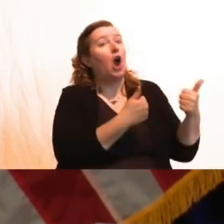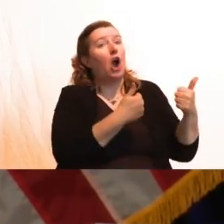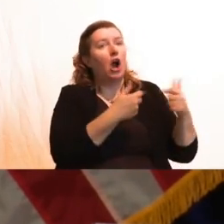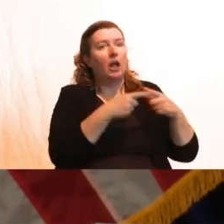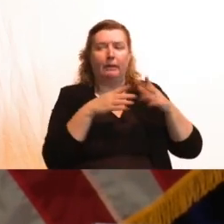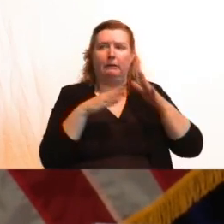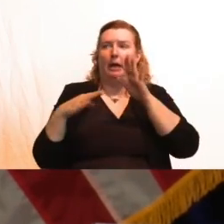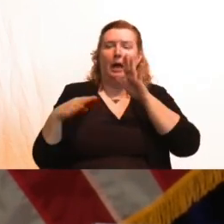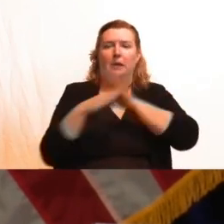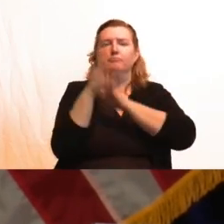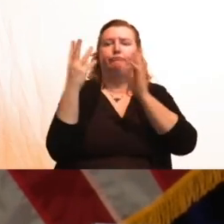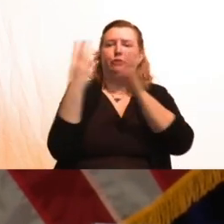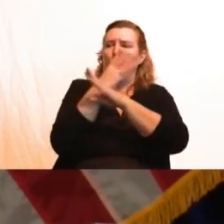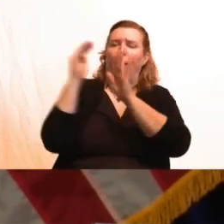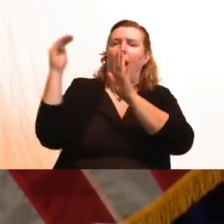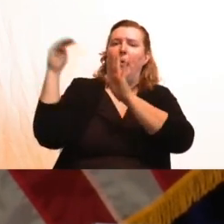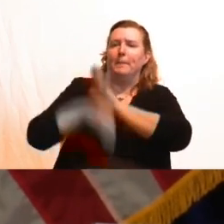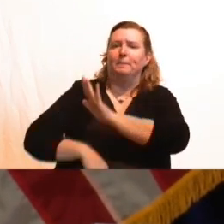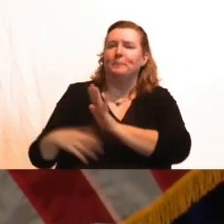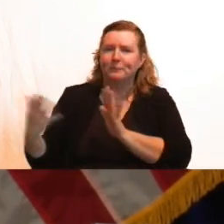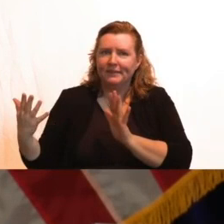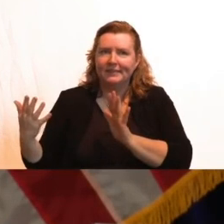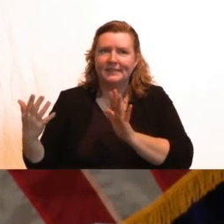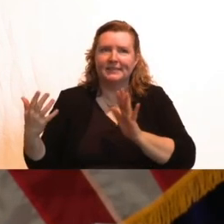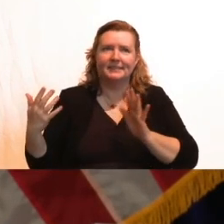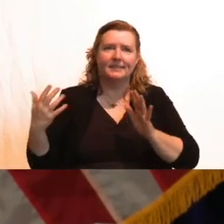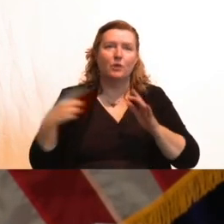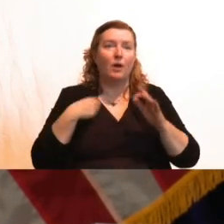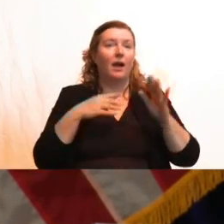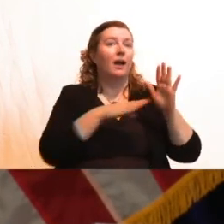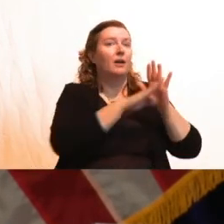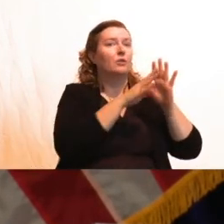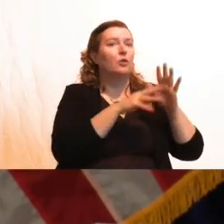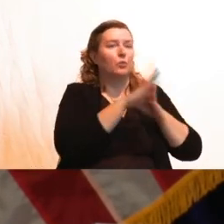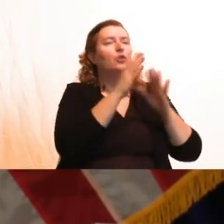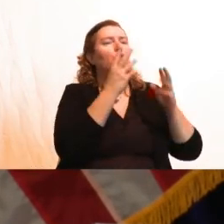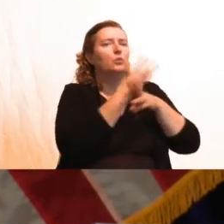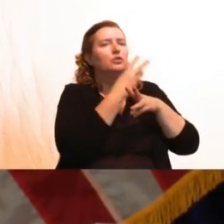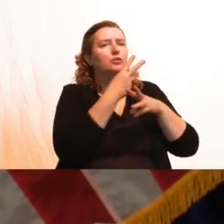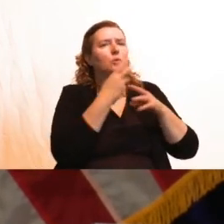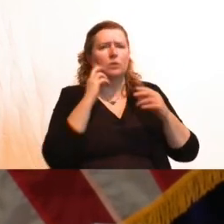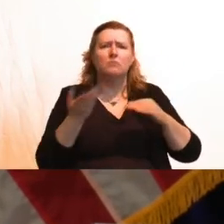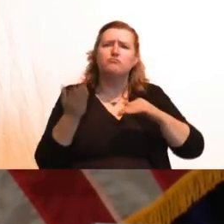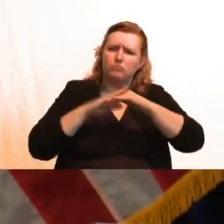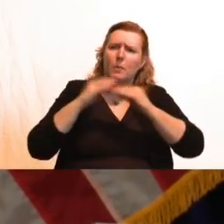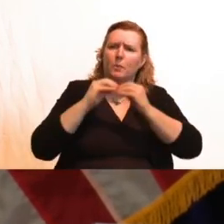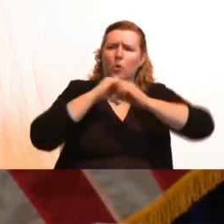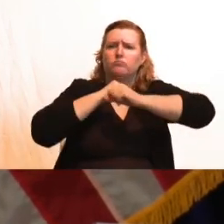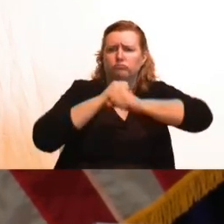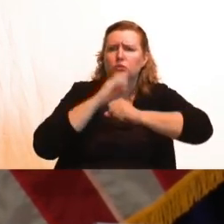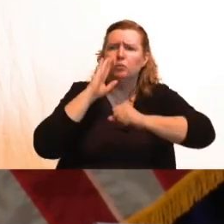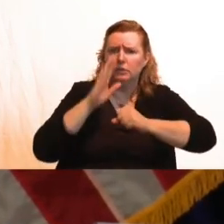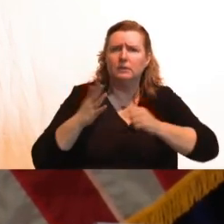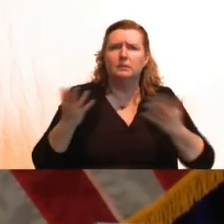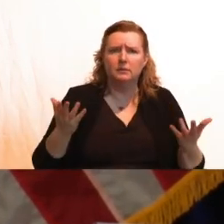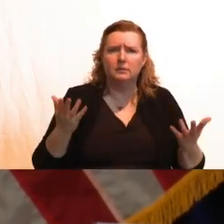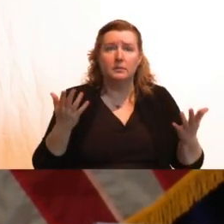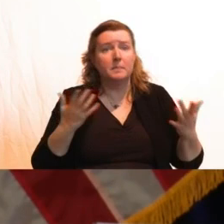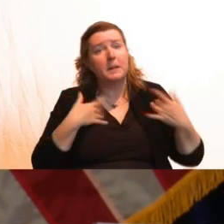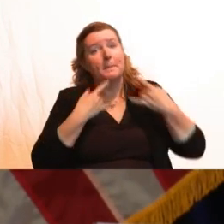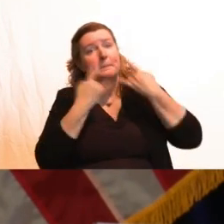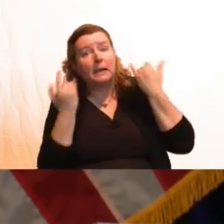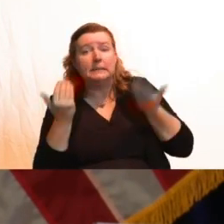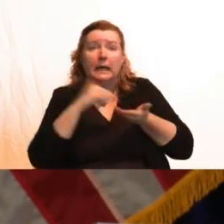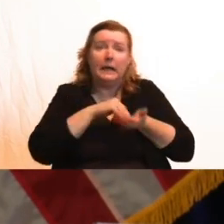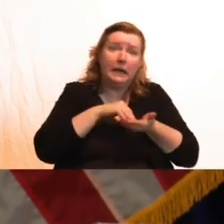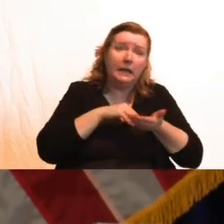increasing some measures that people might take. You might wear your mask more often. You might be more careful about where you go. And other times, things will get better. And as